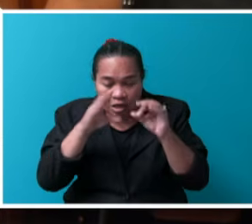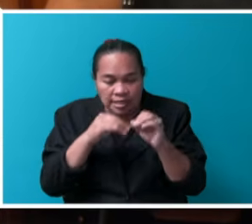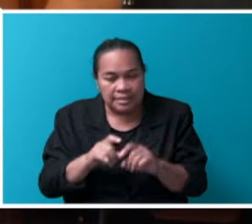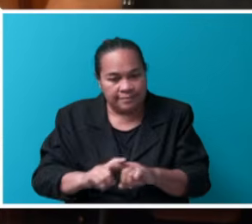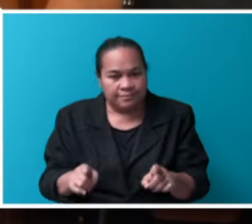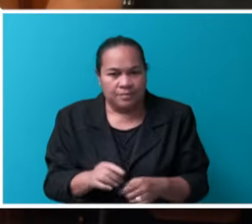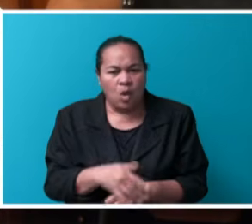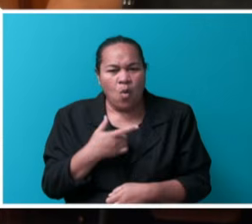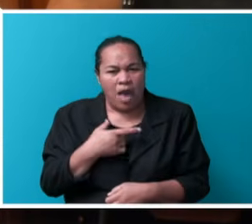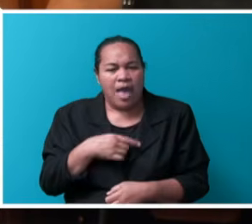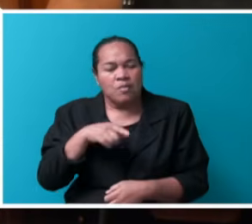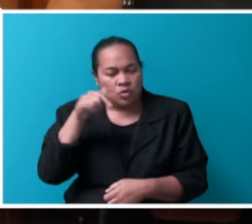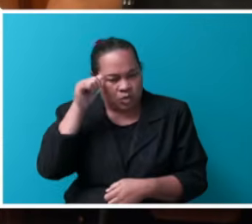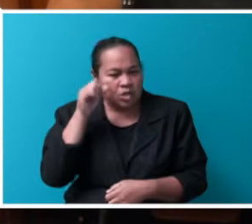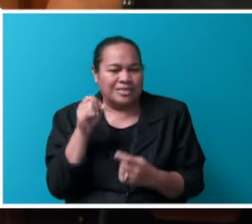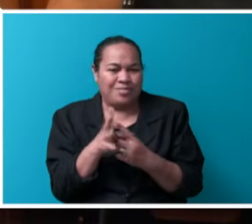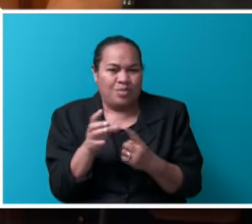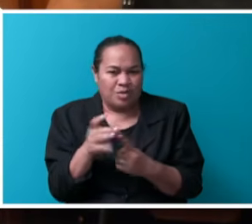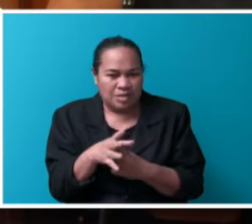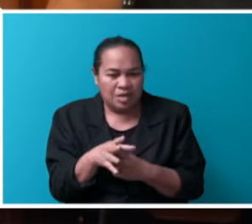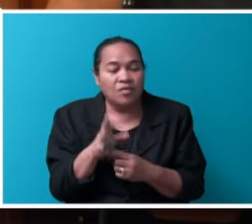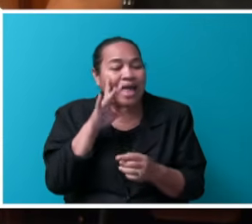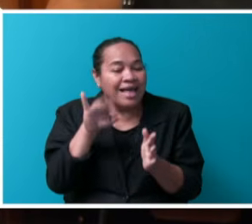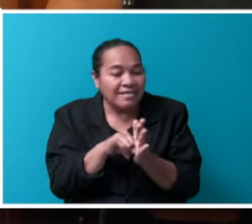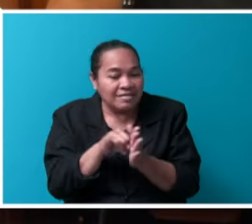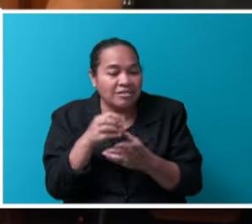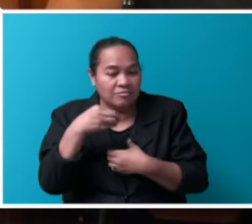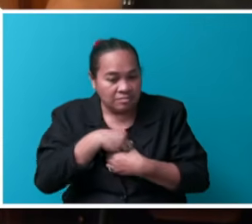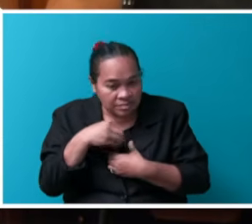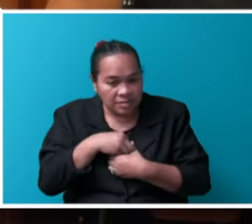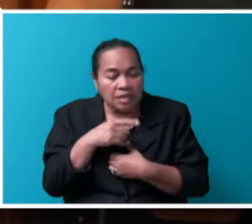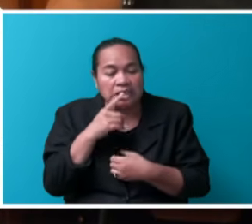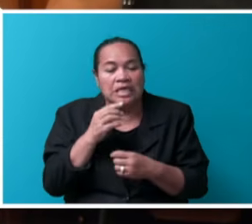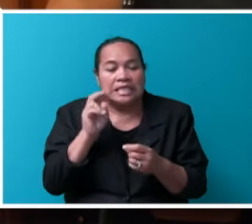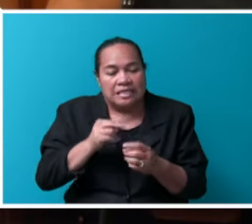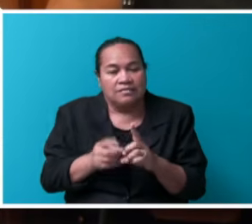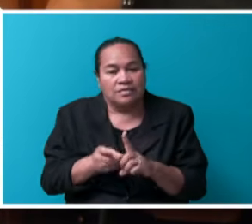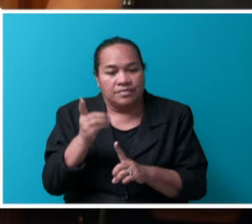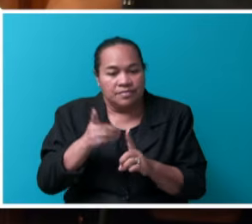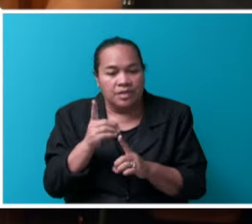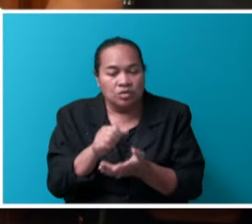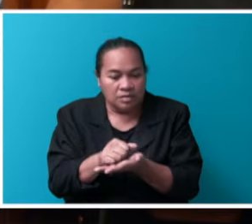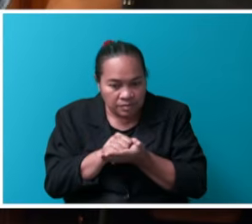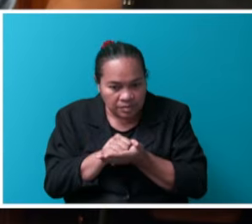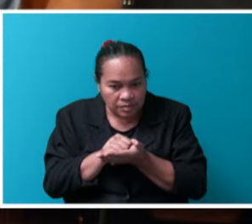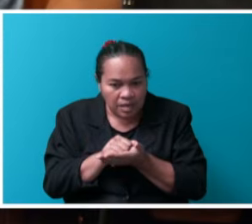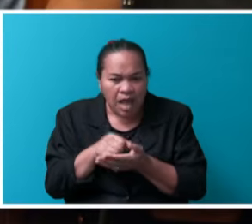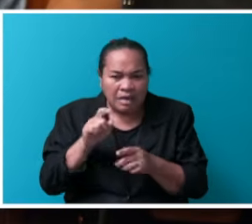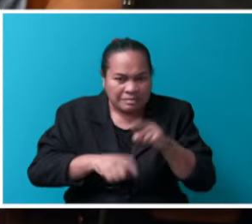the vital role language plays in identity, inclusion, cognitive development, and in preserving our nation's rich multicultural